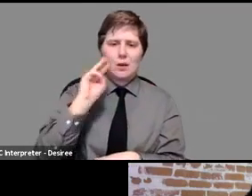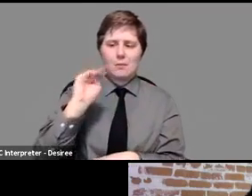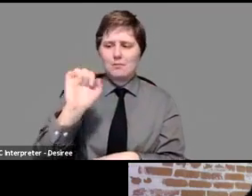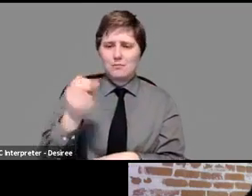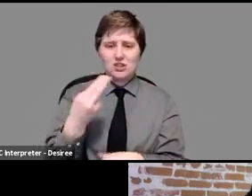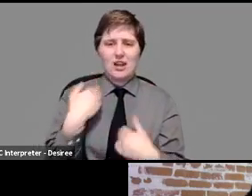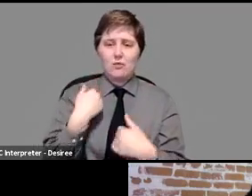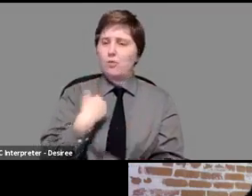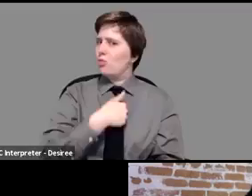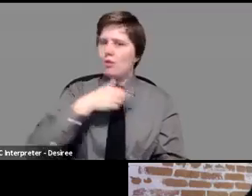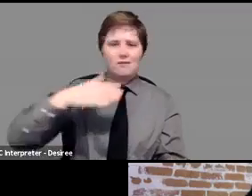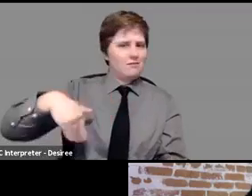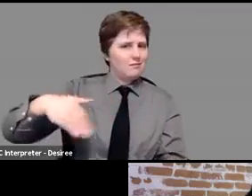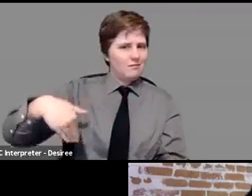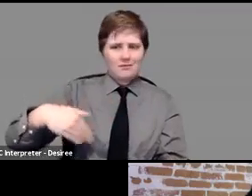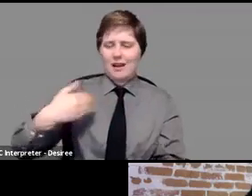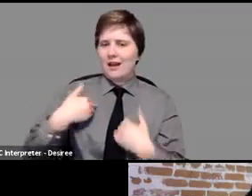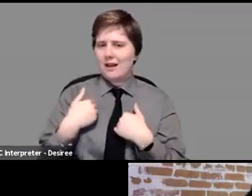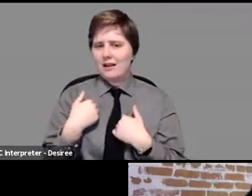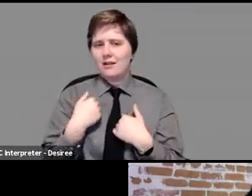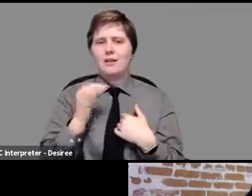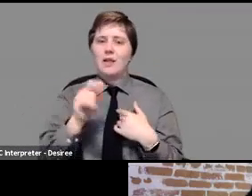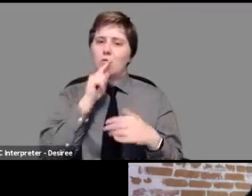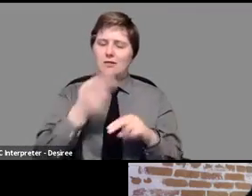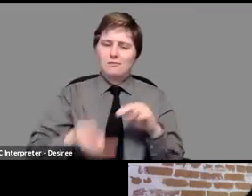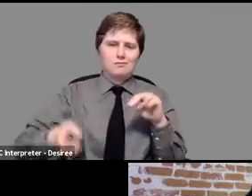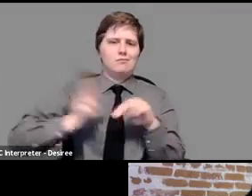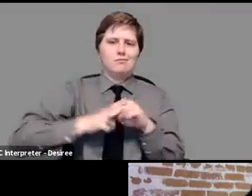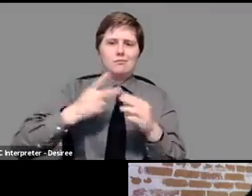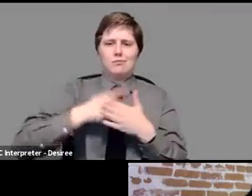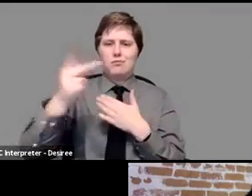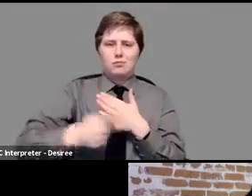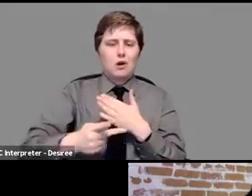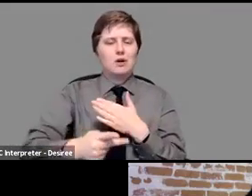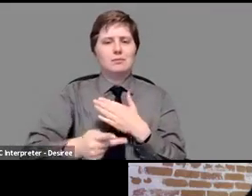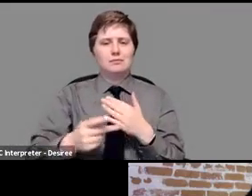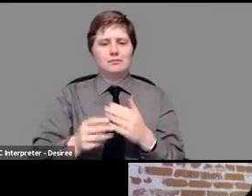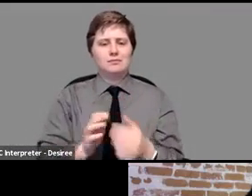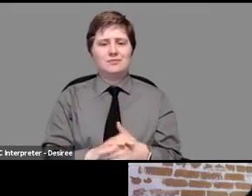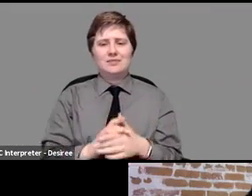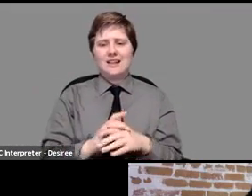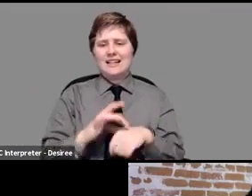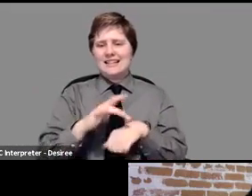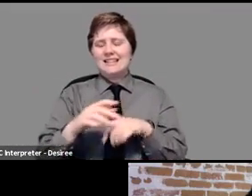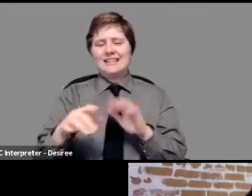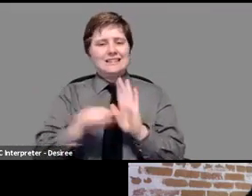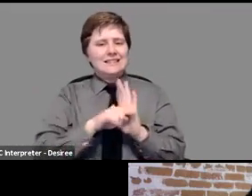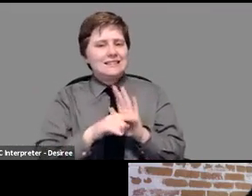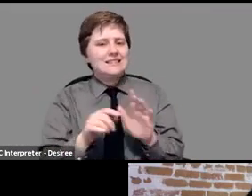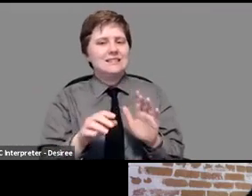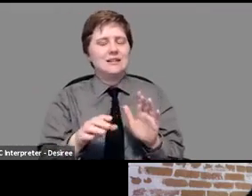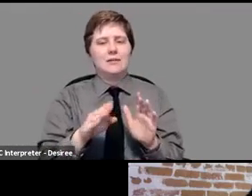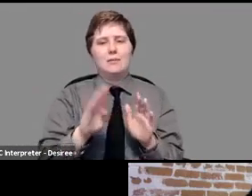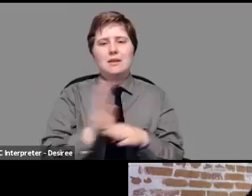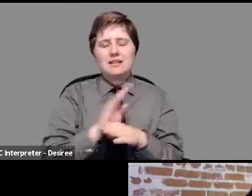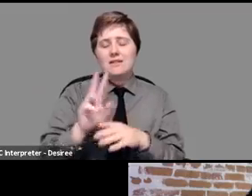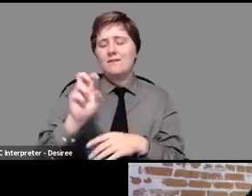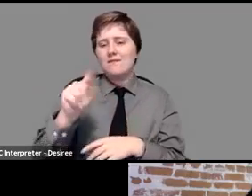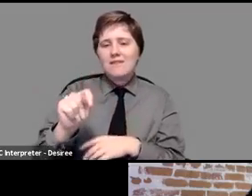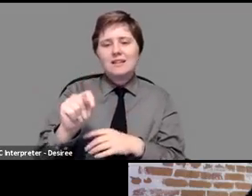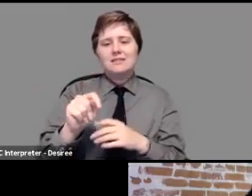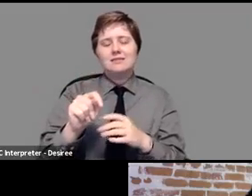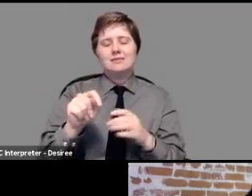and we haven't had one. So that would really enhance the program. Disadvantaged business, vet-owned businesses, get